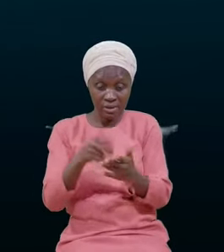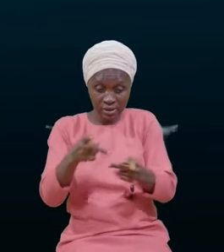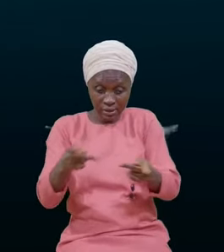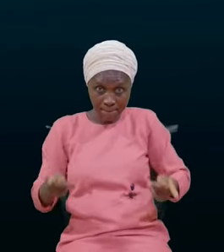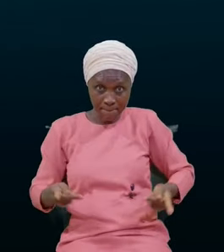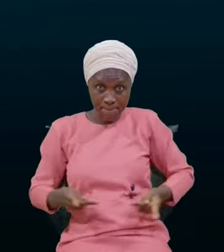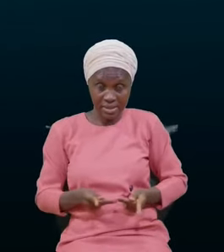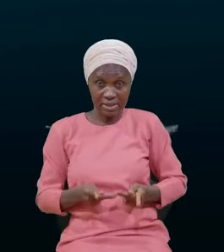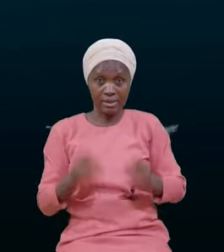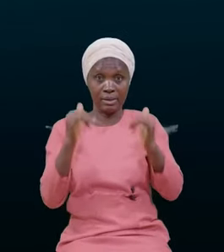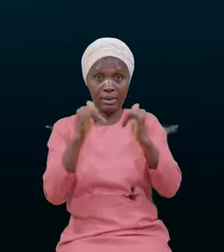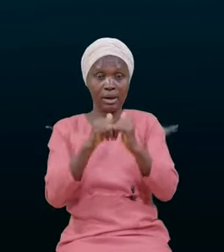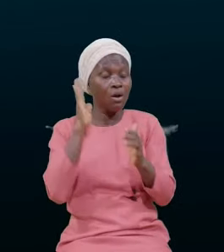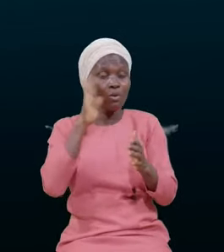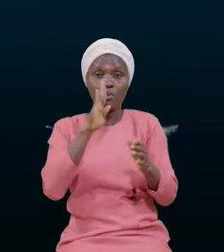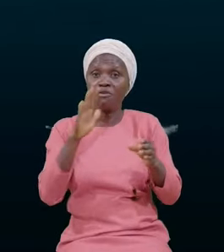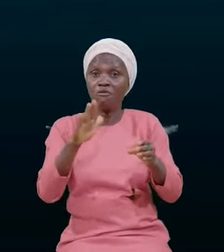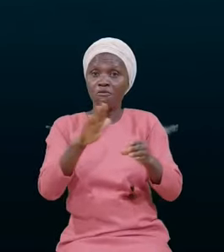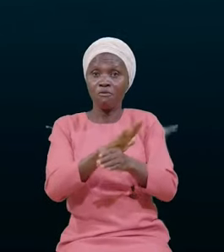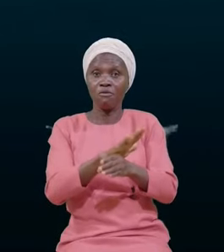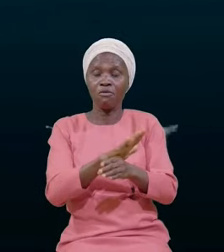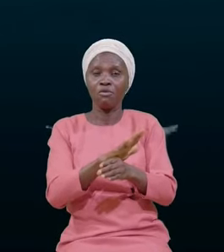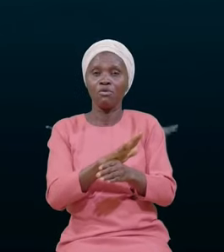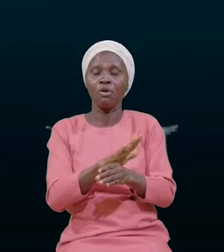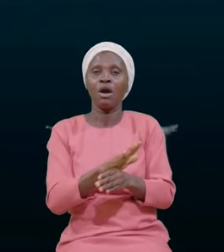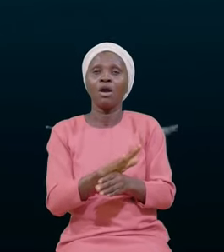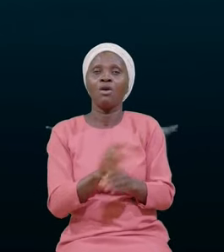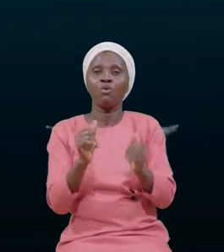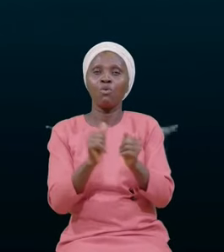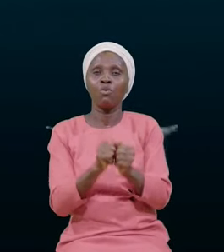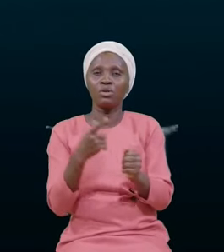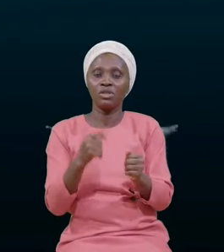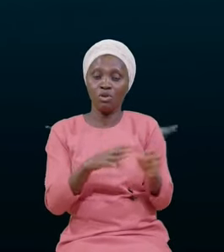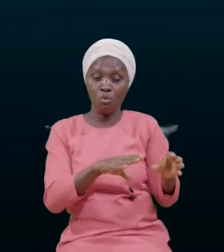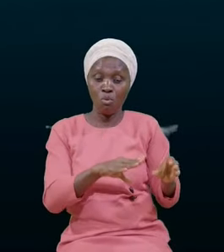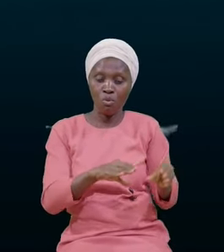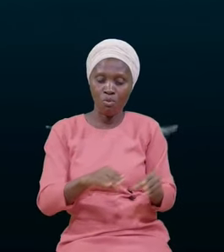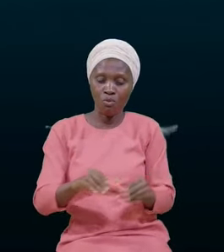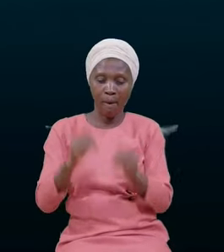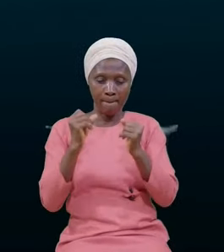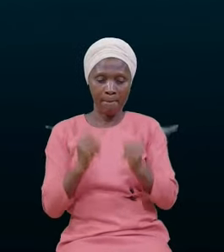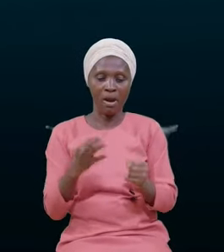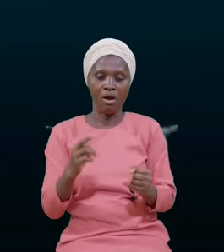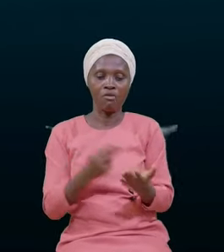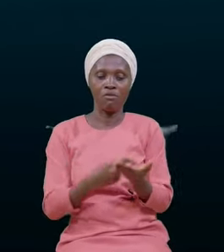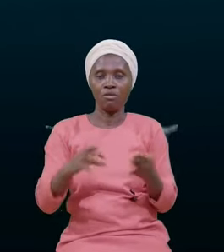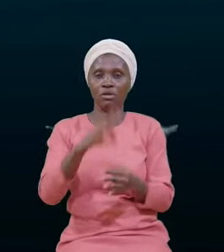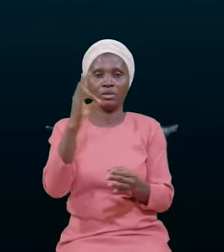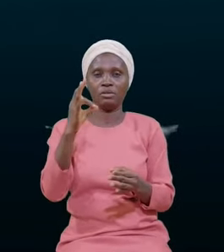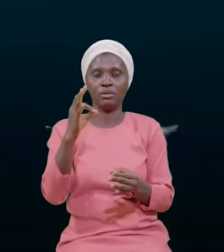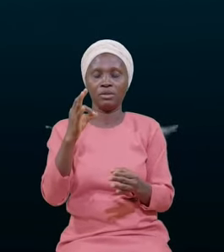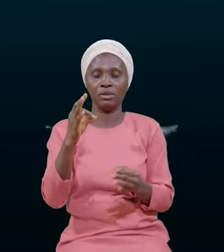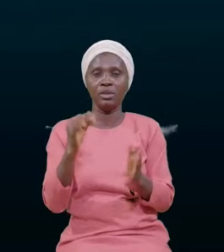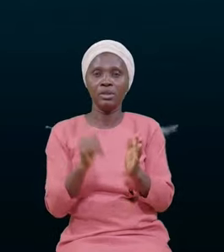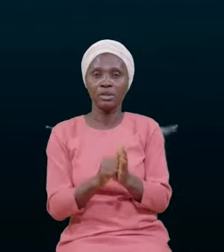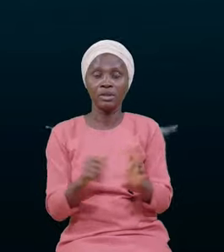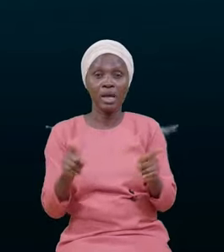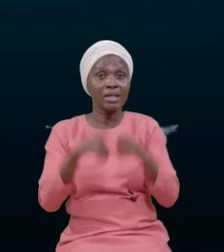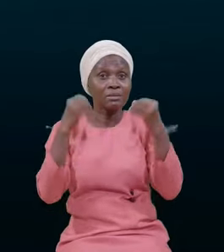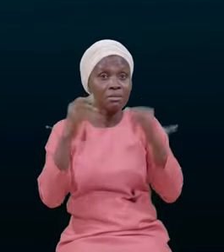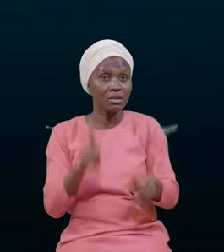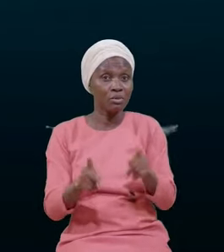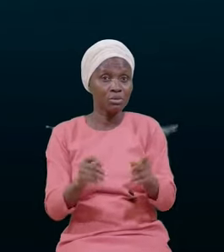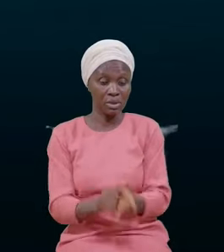holy spirit that as many that come in this meeting